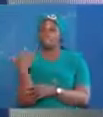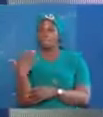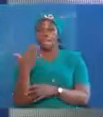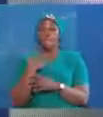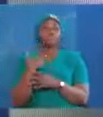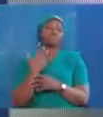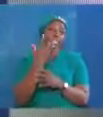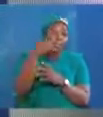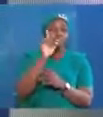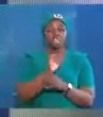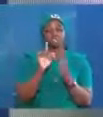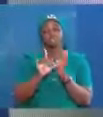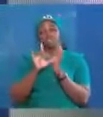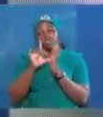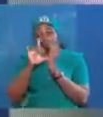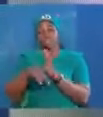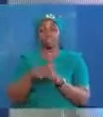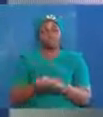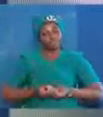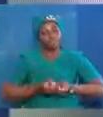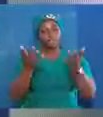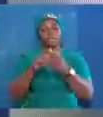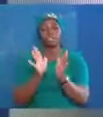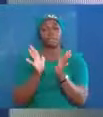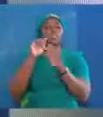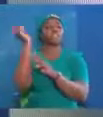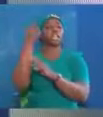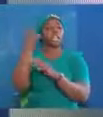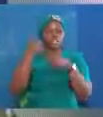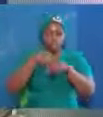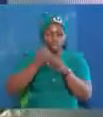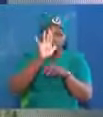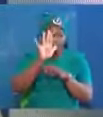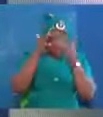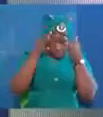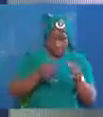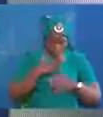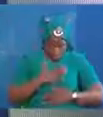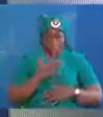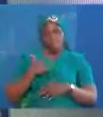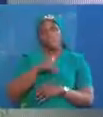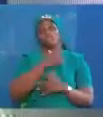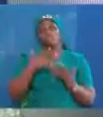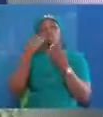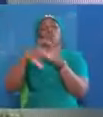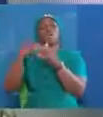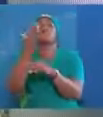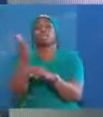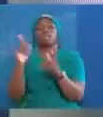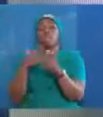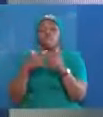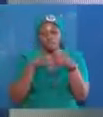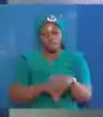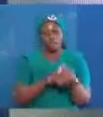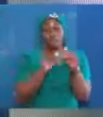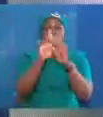take it to the people of Kenya, to make a decision on it. Your Excellency, we are going to go out there and follow the